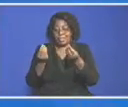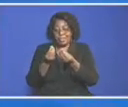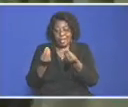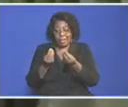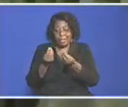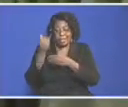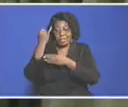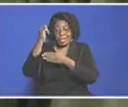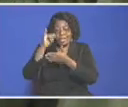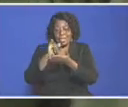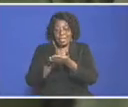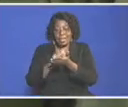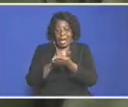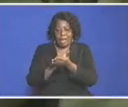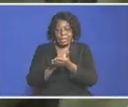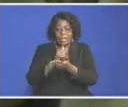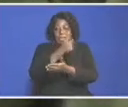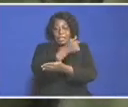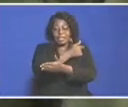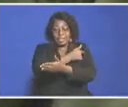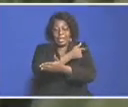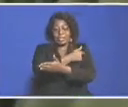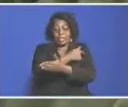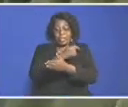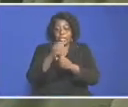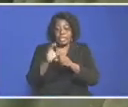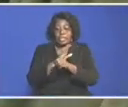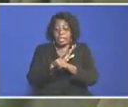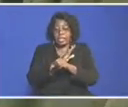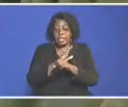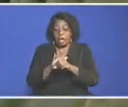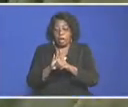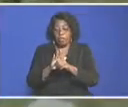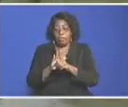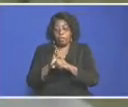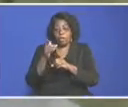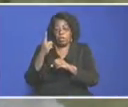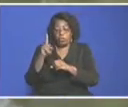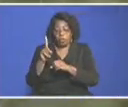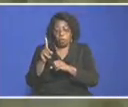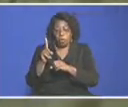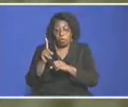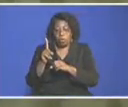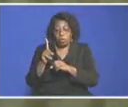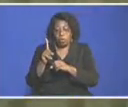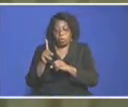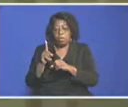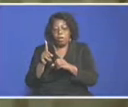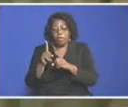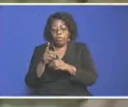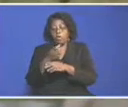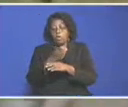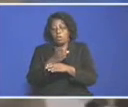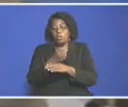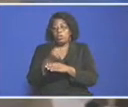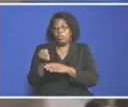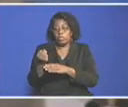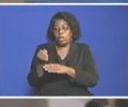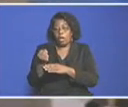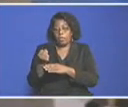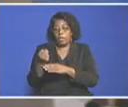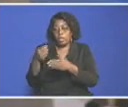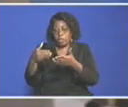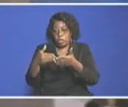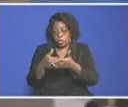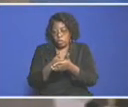to suggest that existing vaccines are deficient in handling new and emerging strains. if not to wait for a